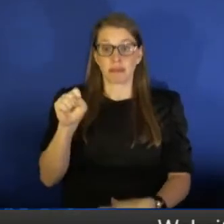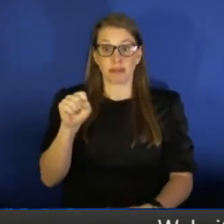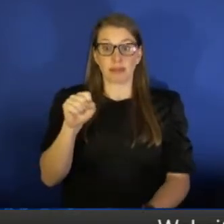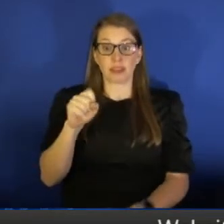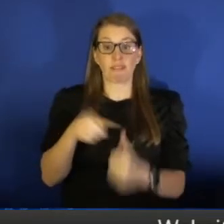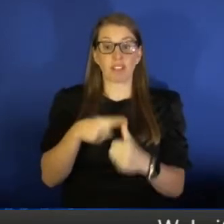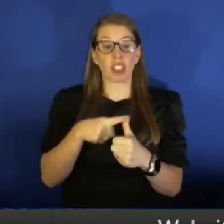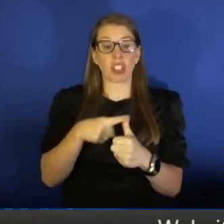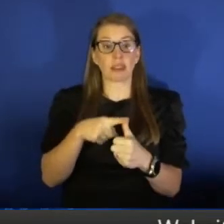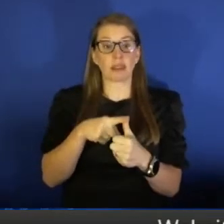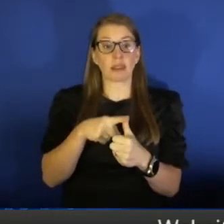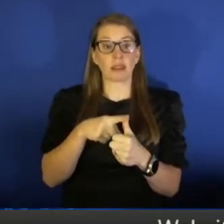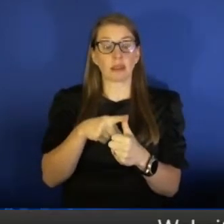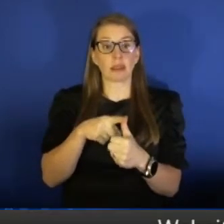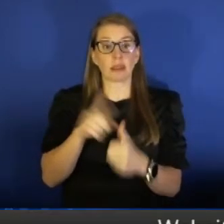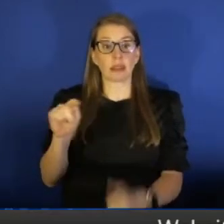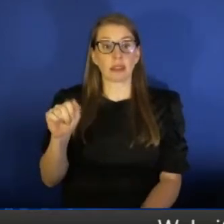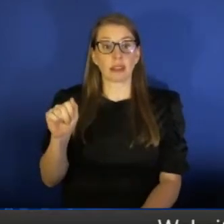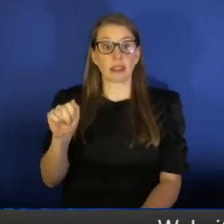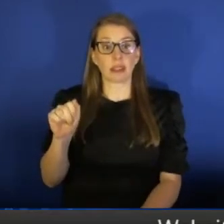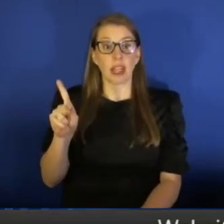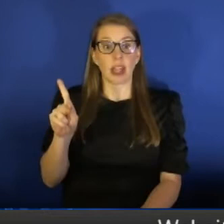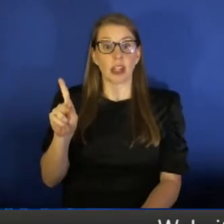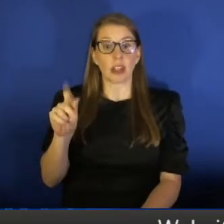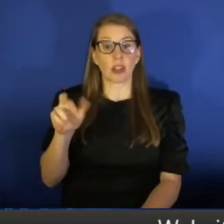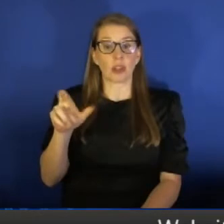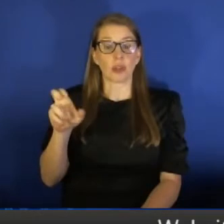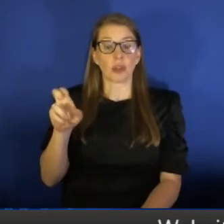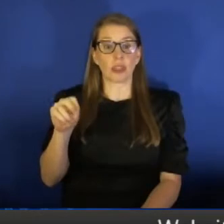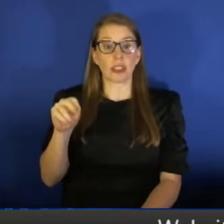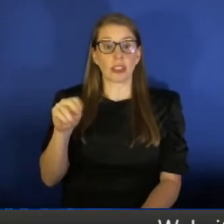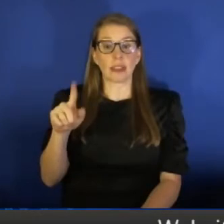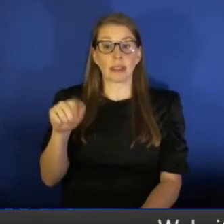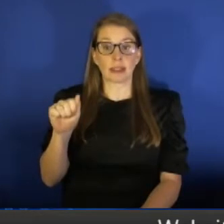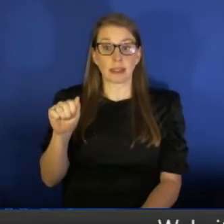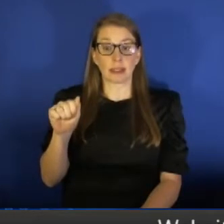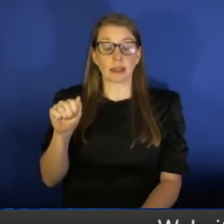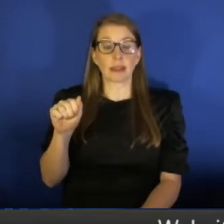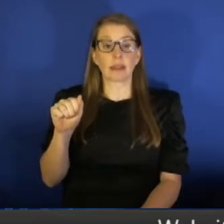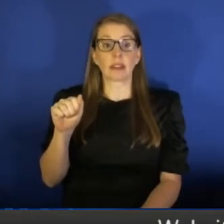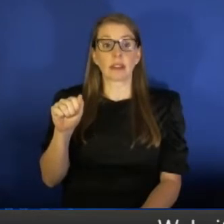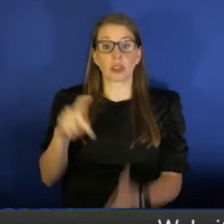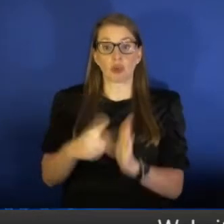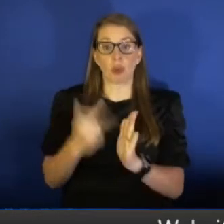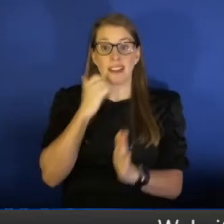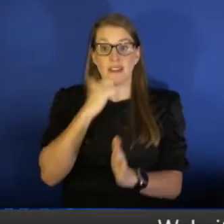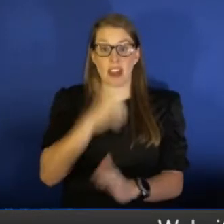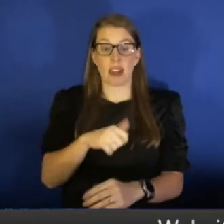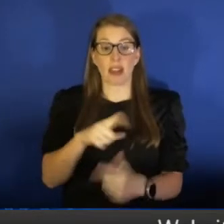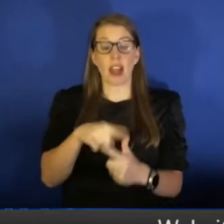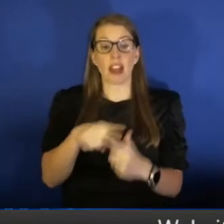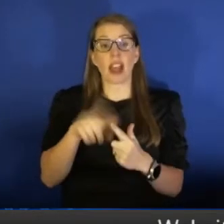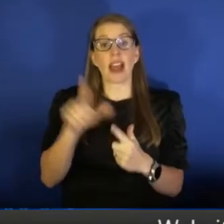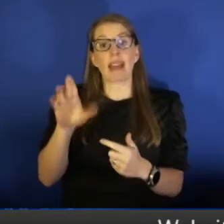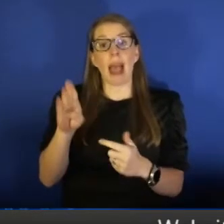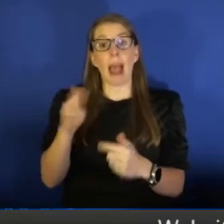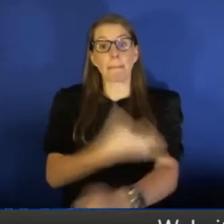take tacrolimus twice a day, 1.5 milligrams twice a day. And then I also do my lab work every